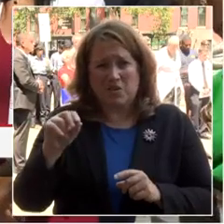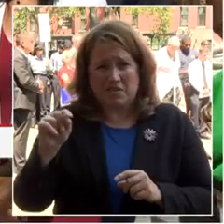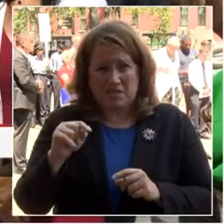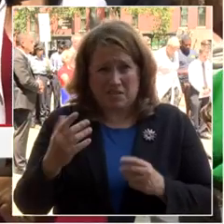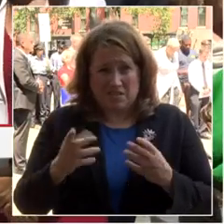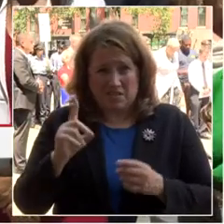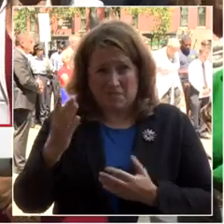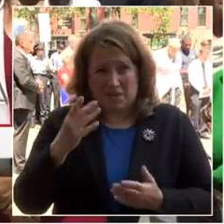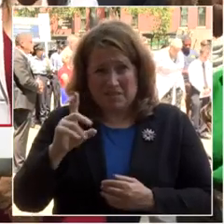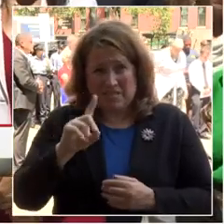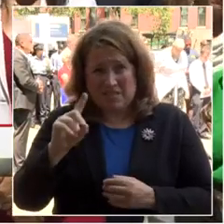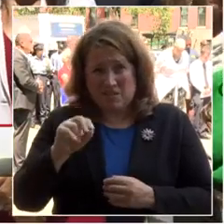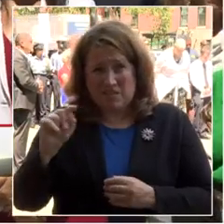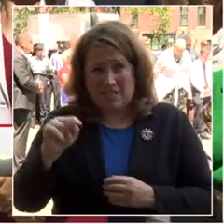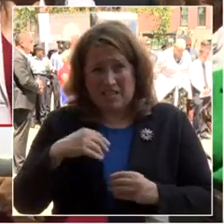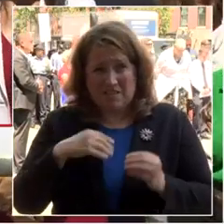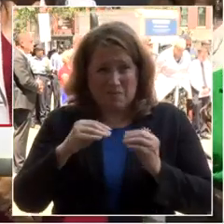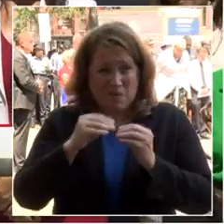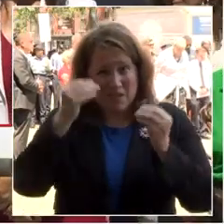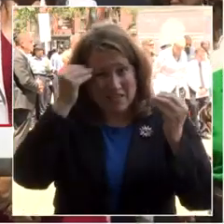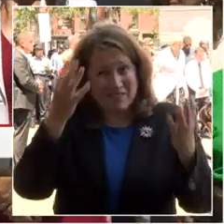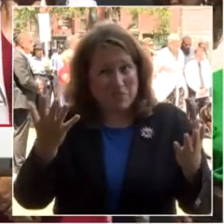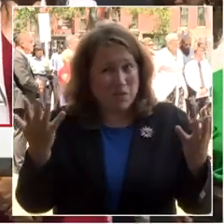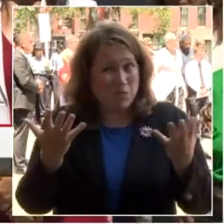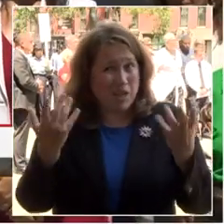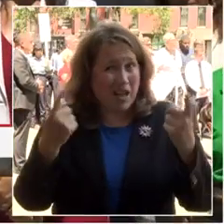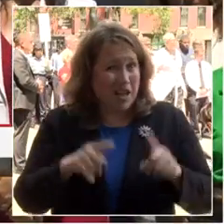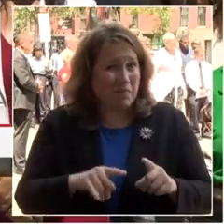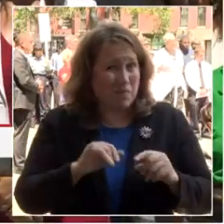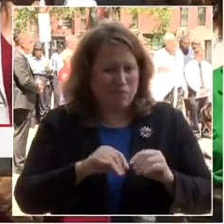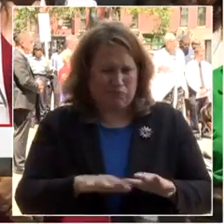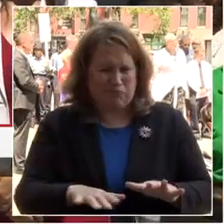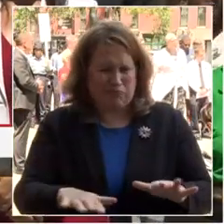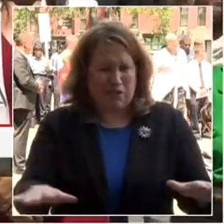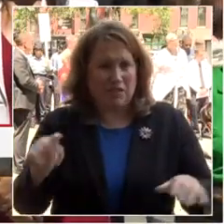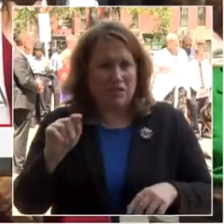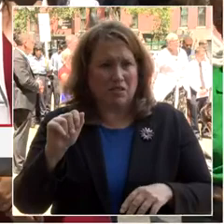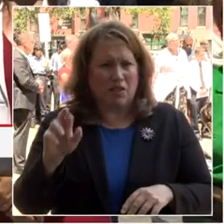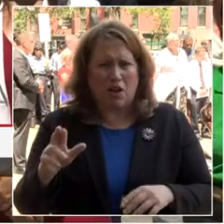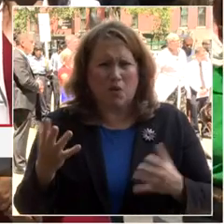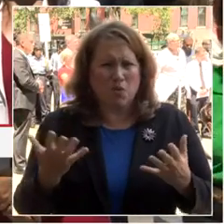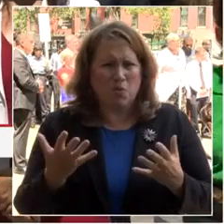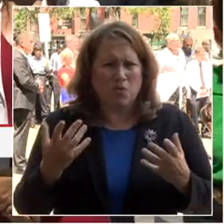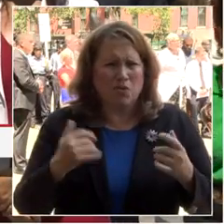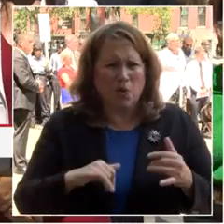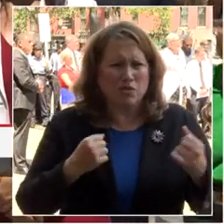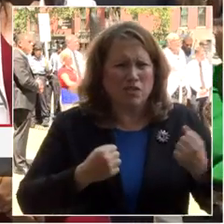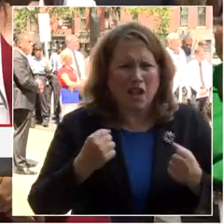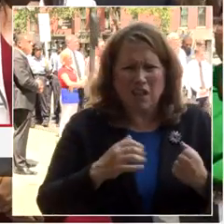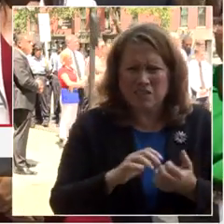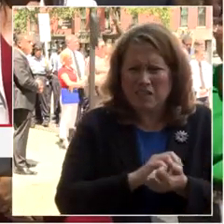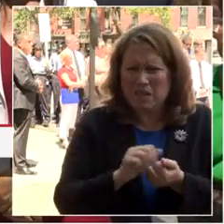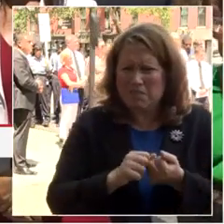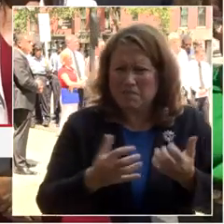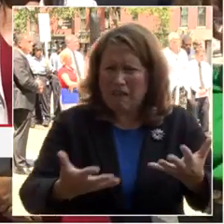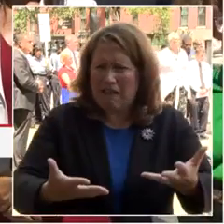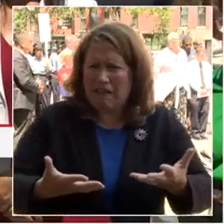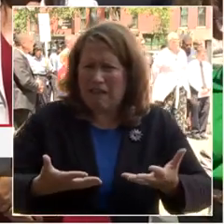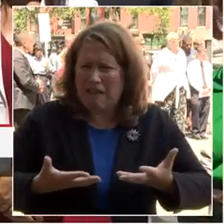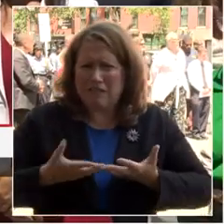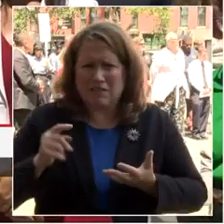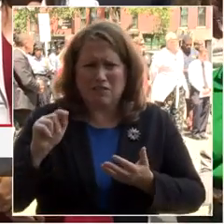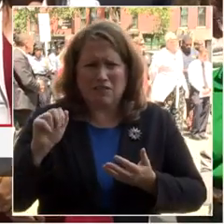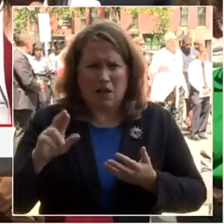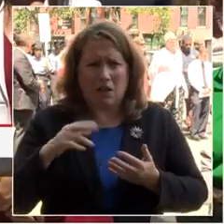more information about exactly how this happened? And more importantly, for the cars that were damaged, you know, where do they go? I mean, who's responsible? They go to the